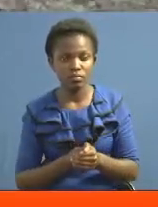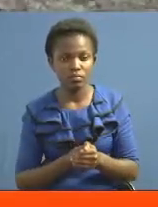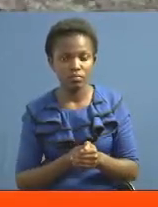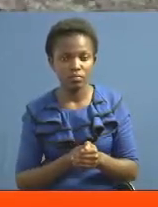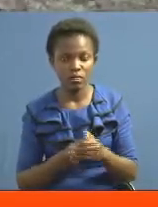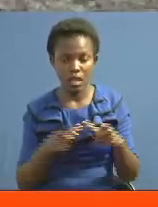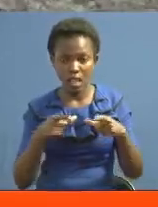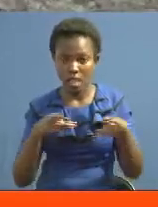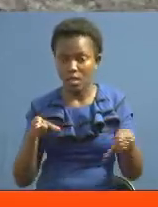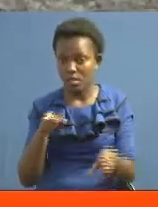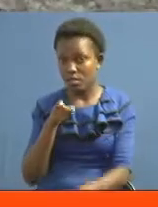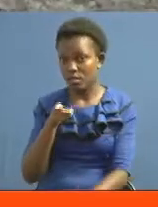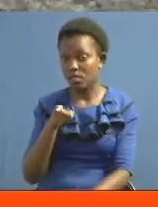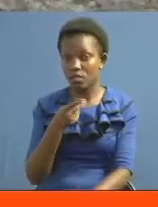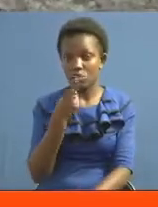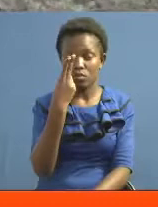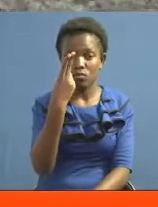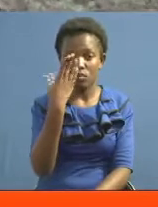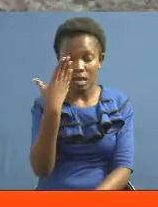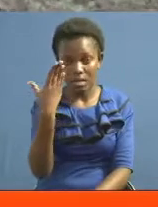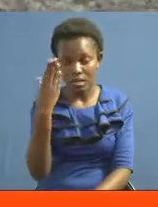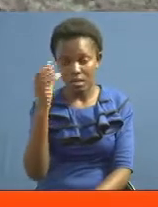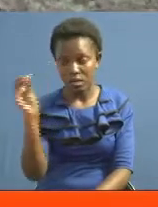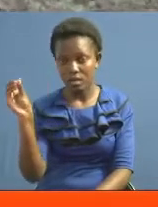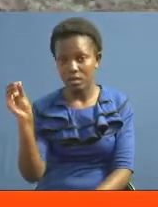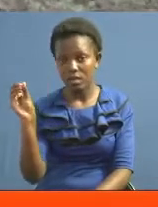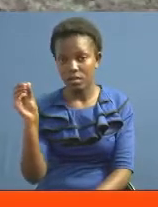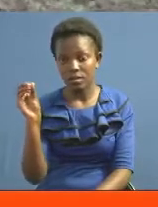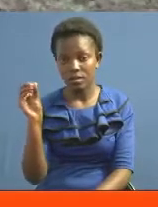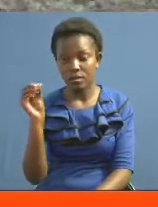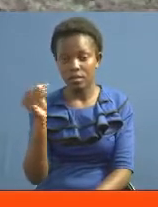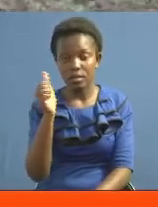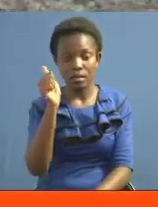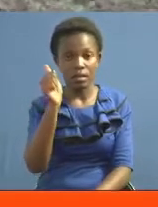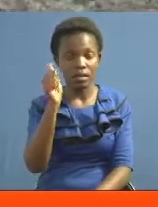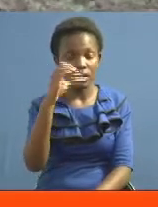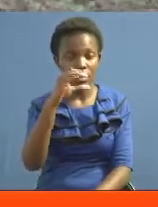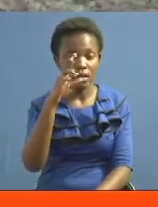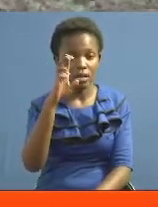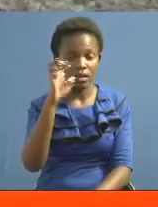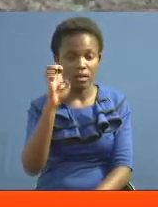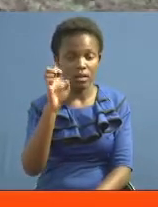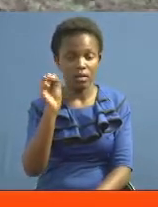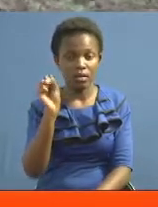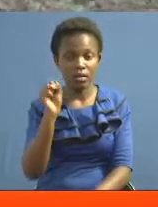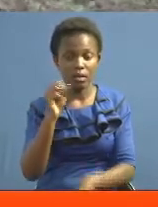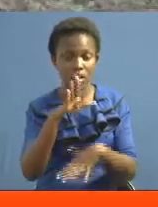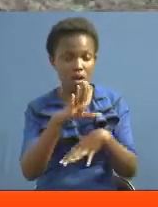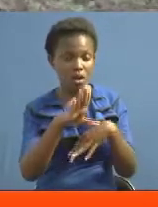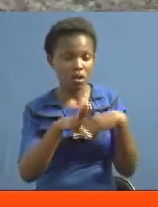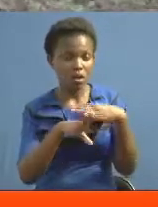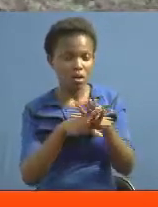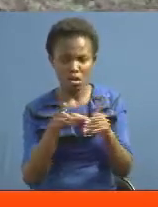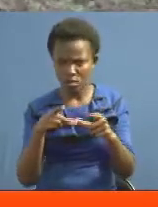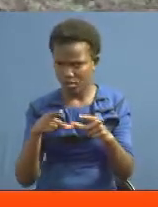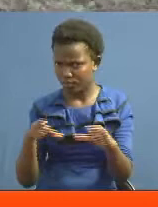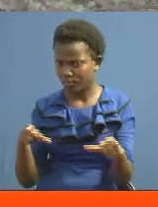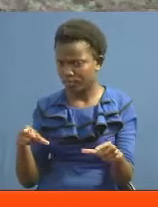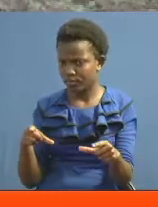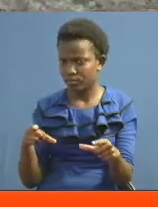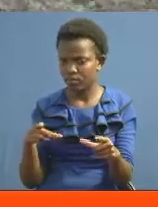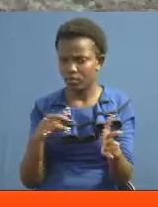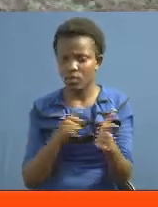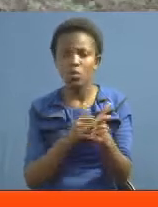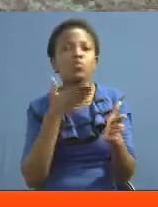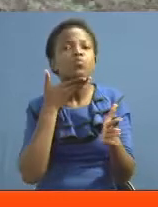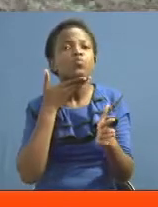This land is 2,500 acres. The whole portion of the land that they want to